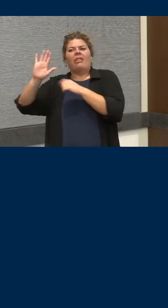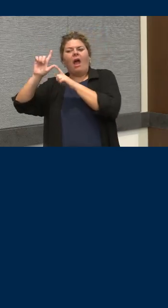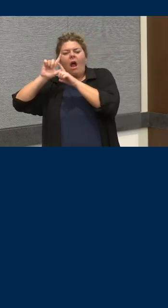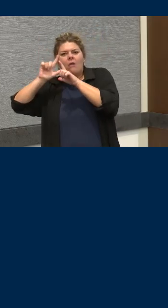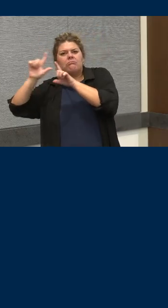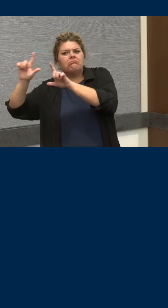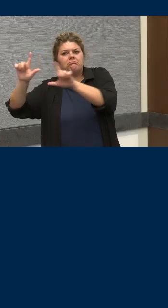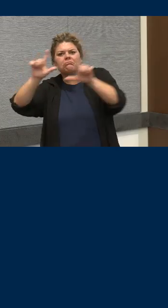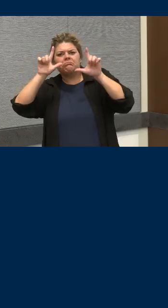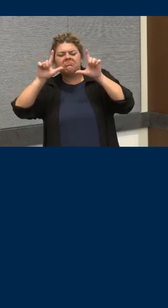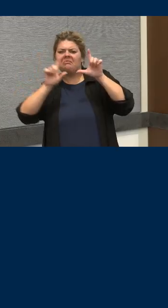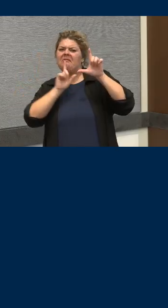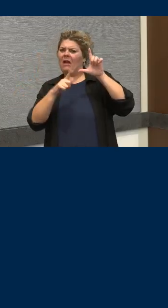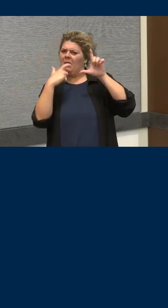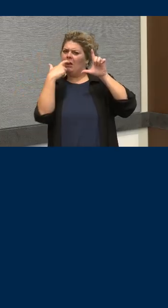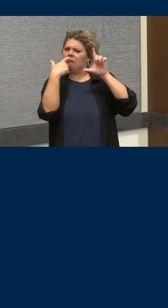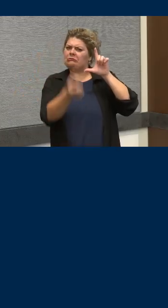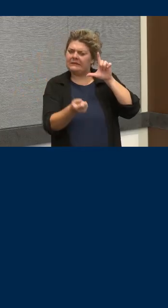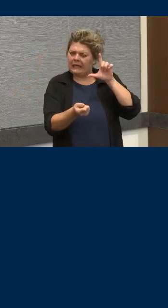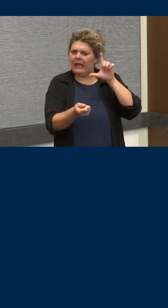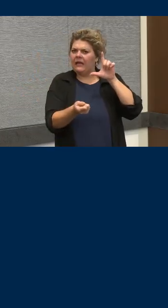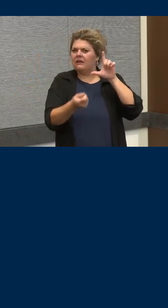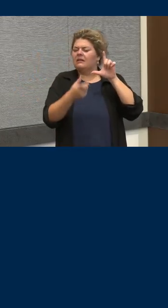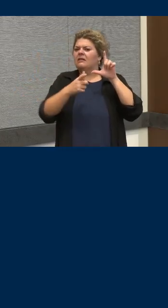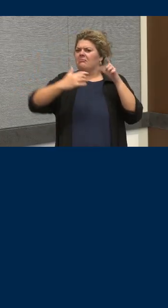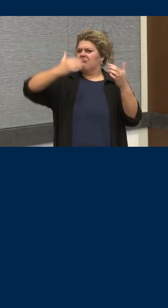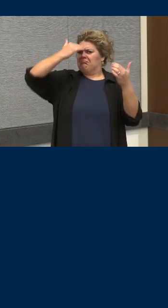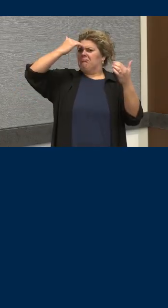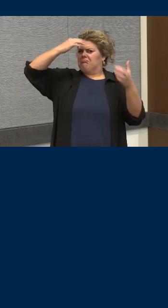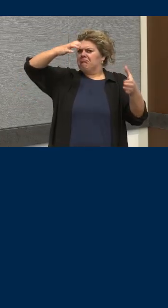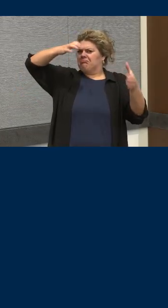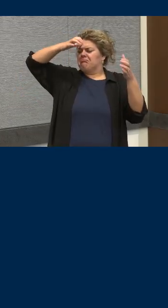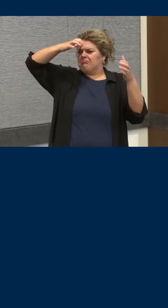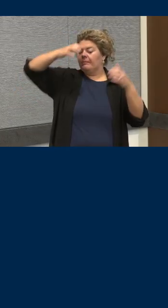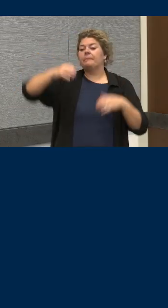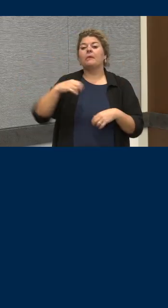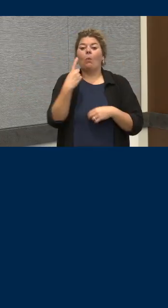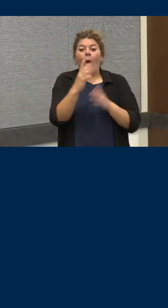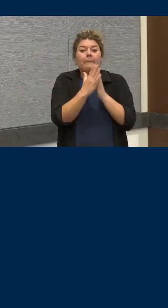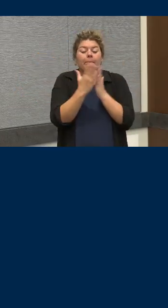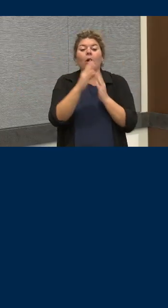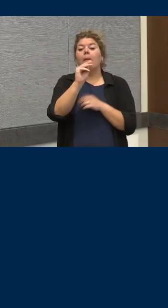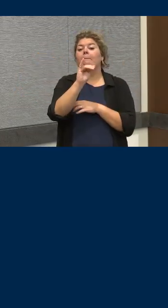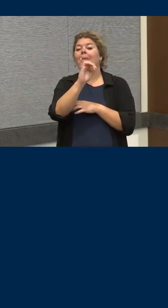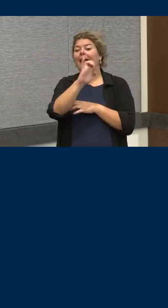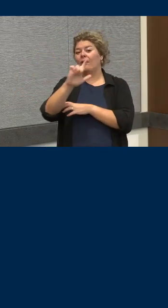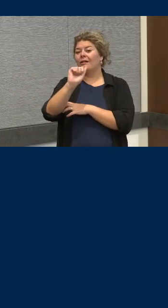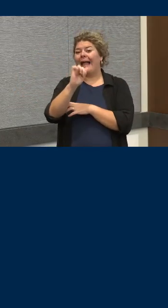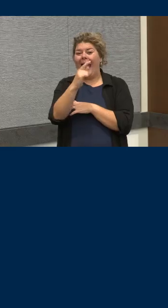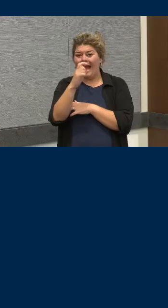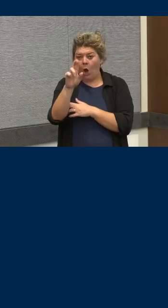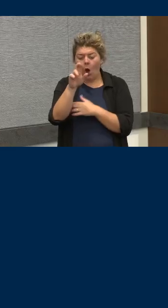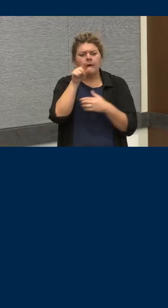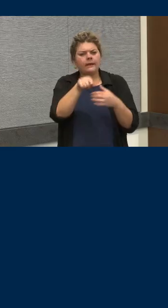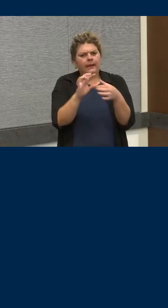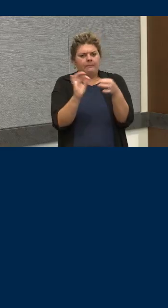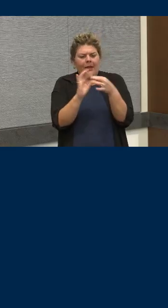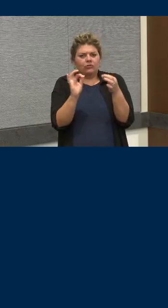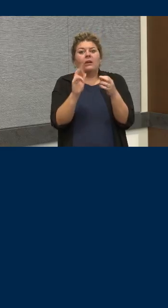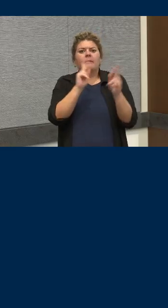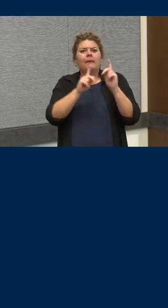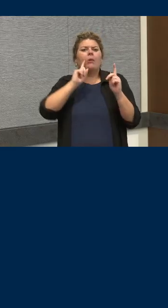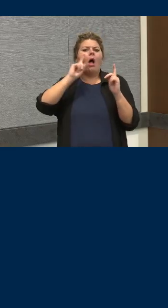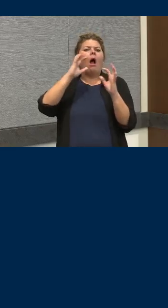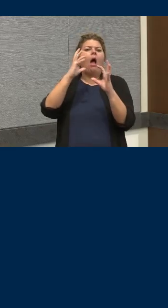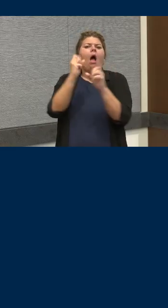objective in some respects. In a book about ethnography, Michael Agar notes that people may be drawn toward careers